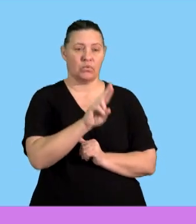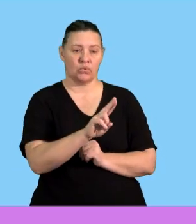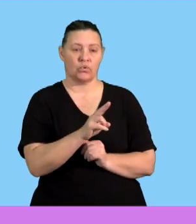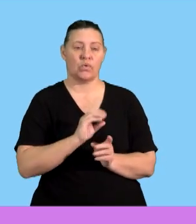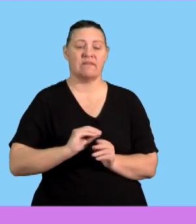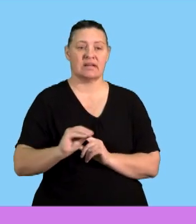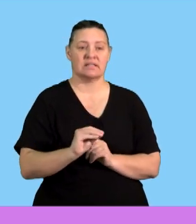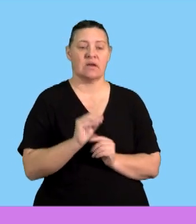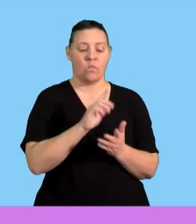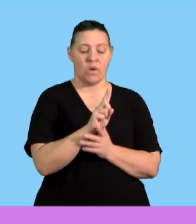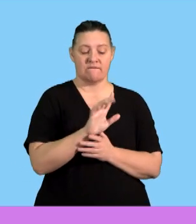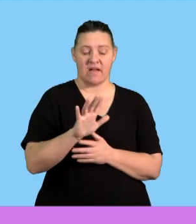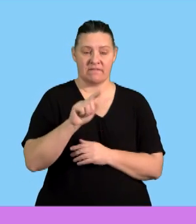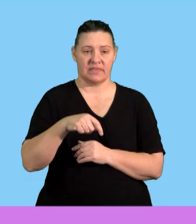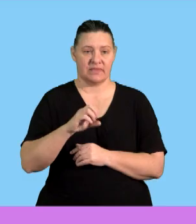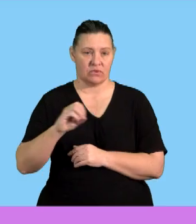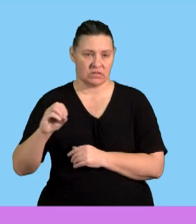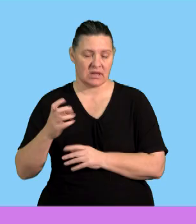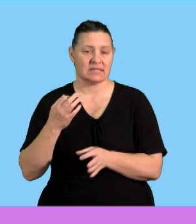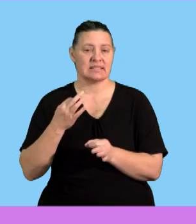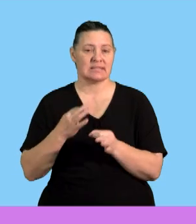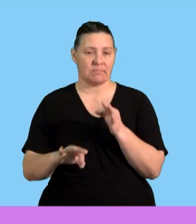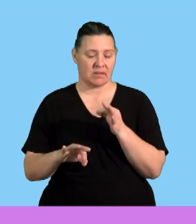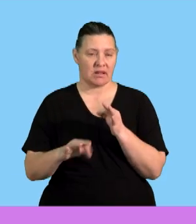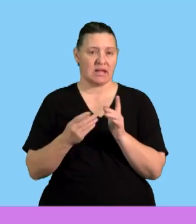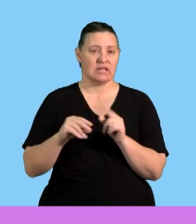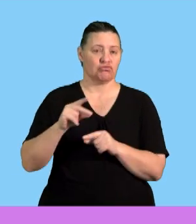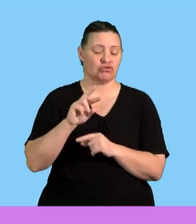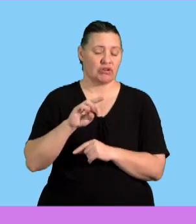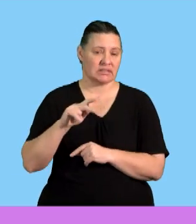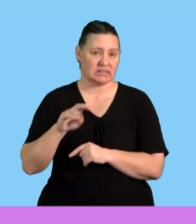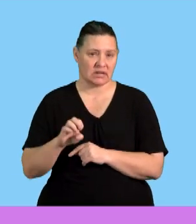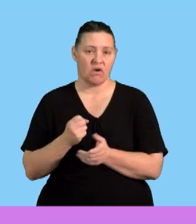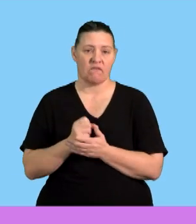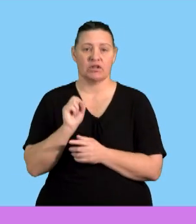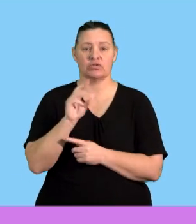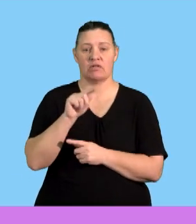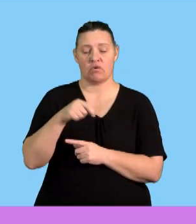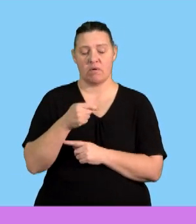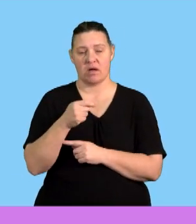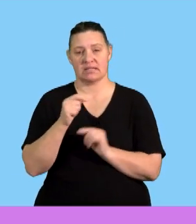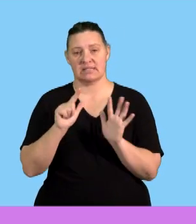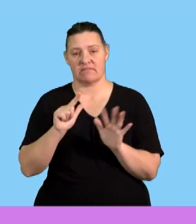Jabu invests 15,000 Rand at a simple interest rate of